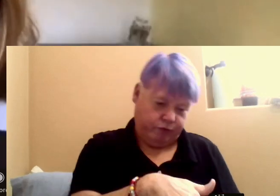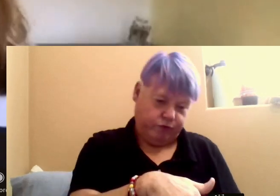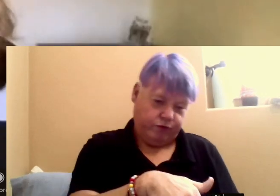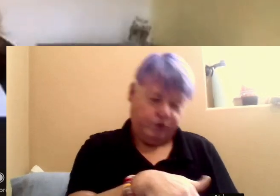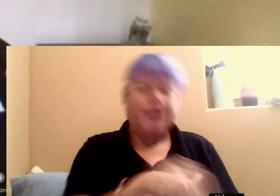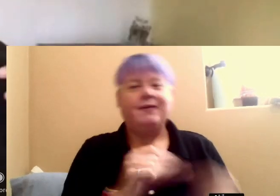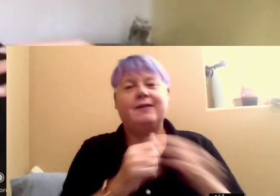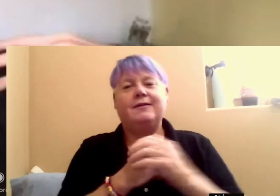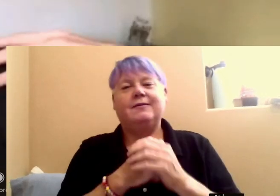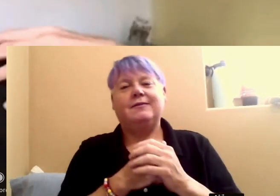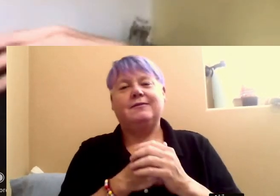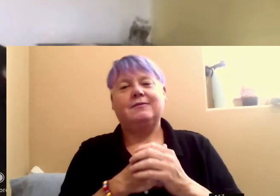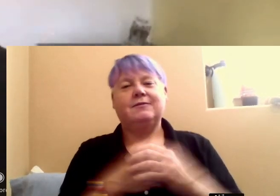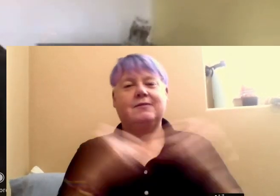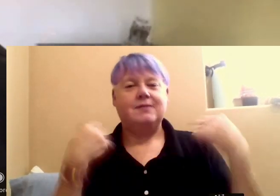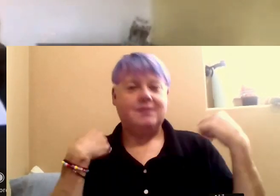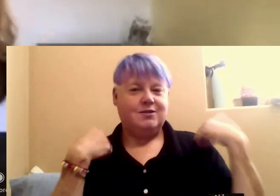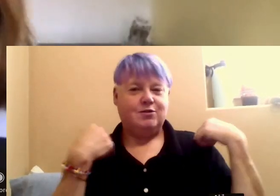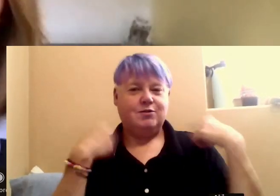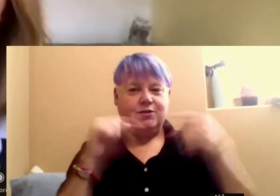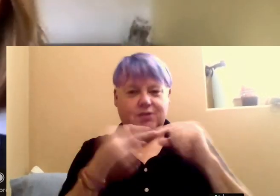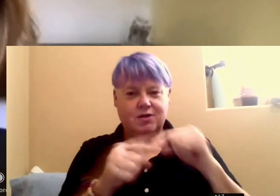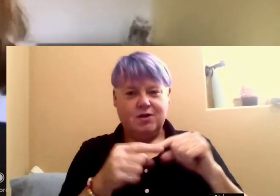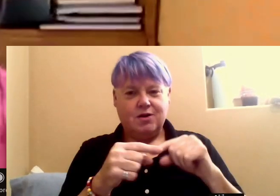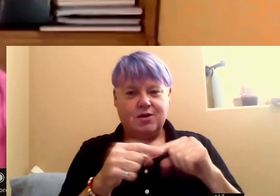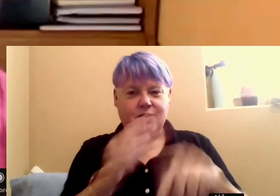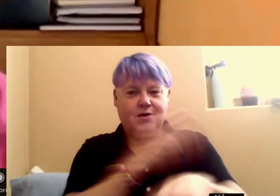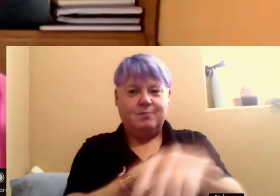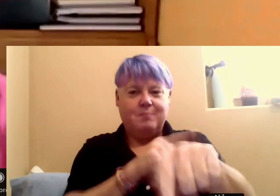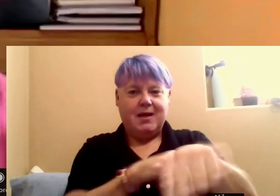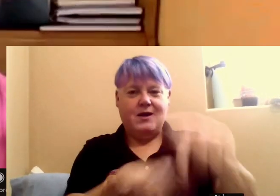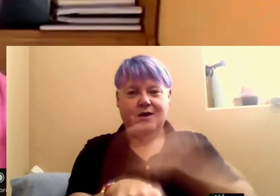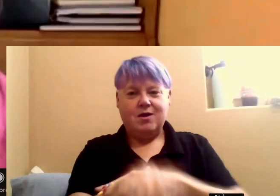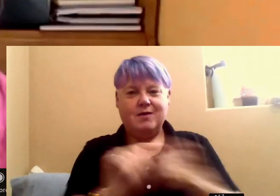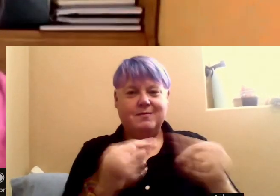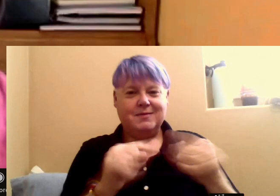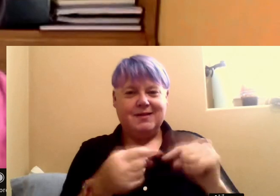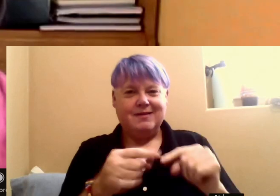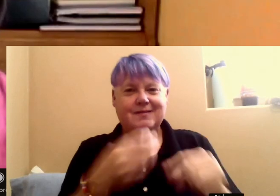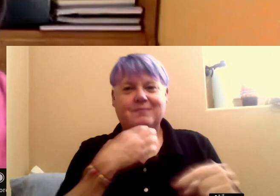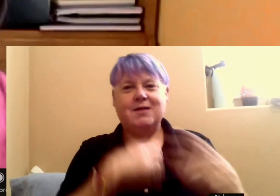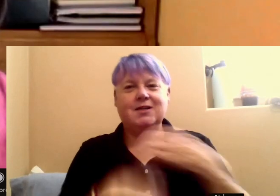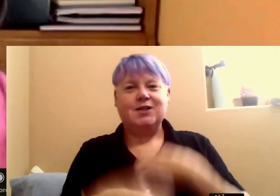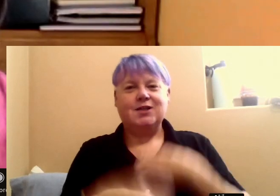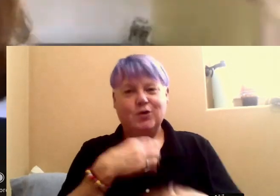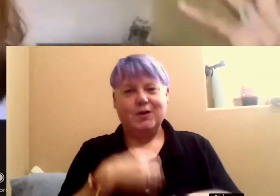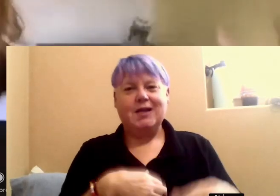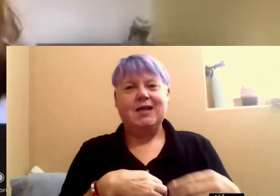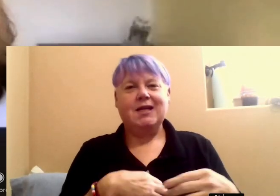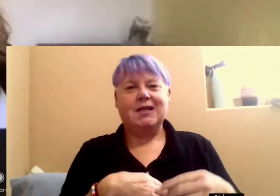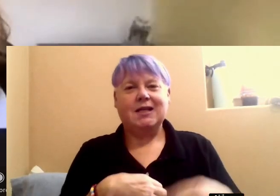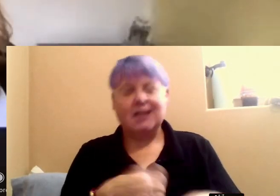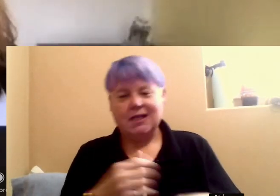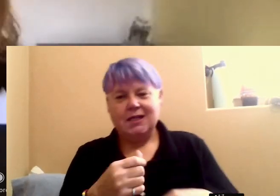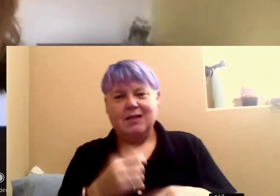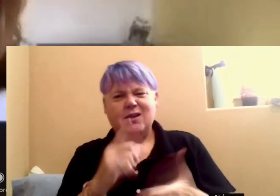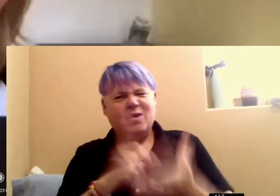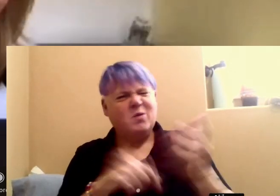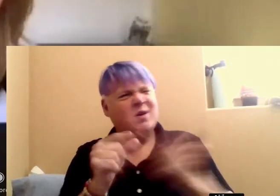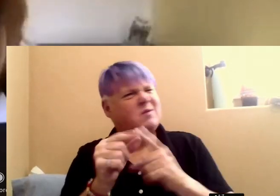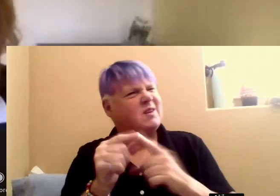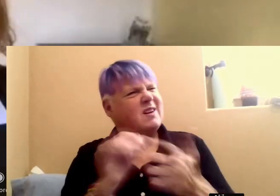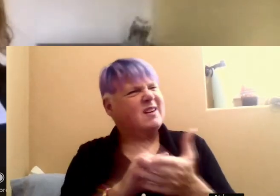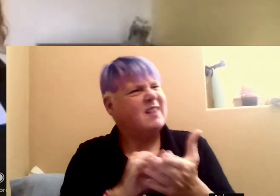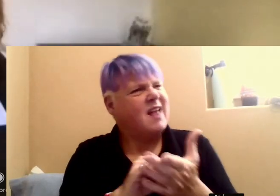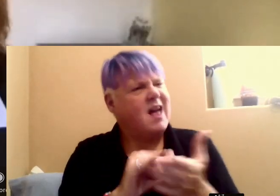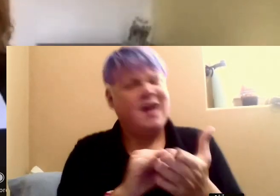get, my shoulders hurt and my arms hurt, and I'm hungry, and I'm like struggling. What word is that again? You know,